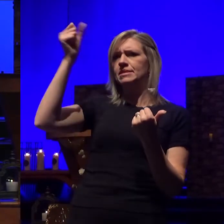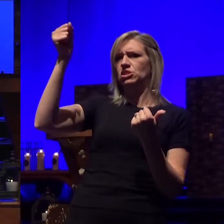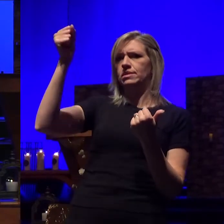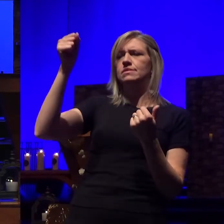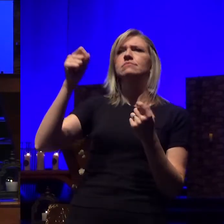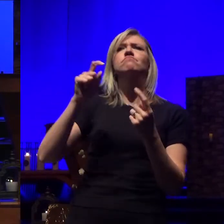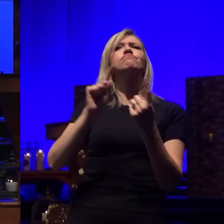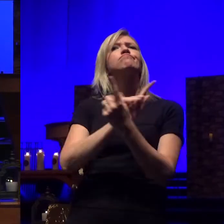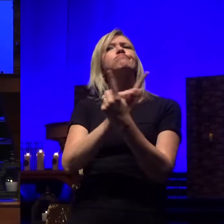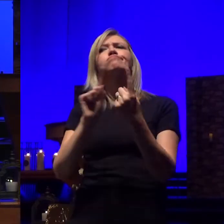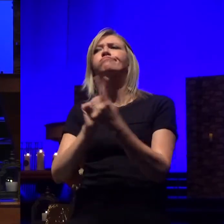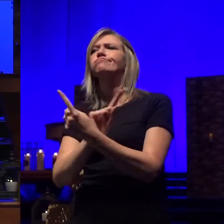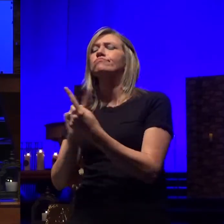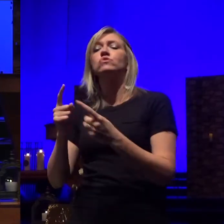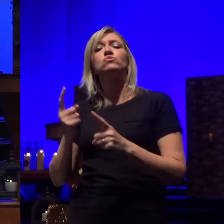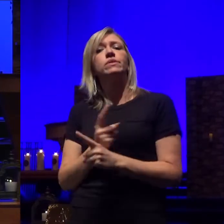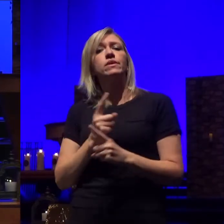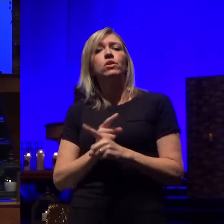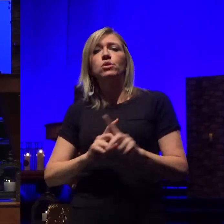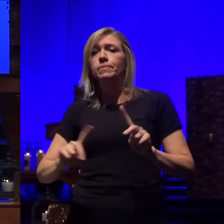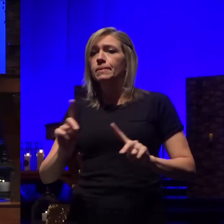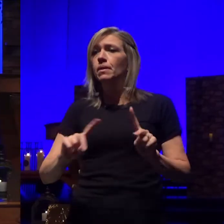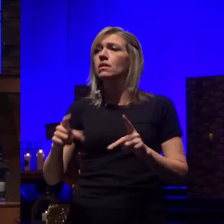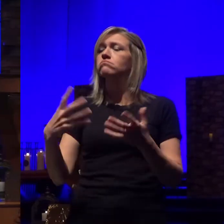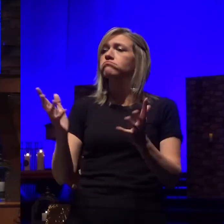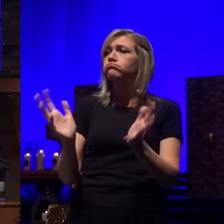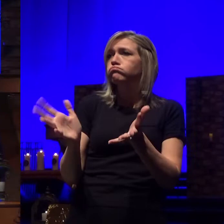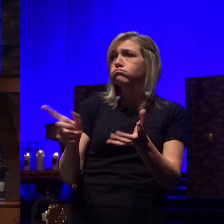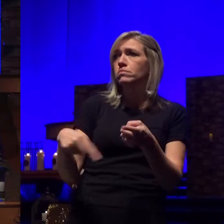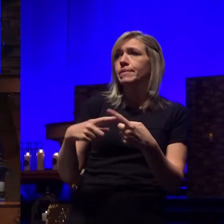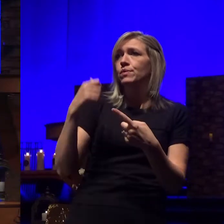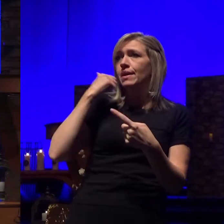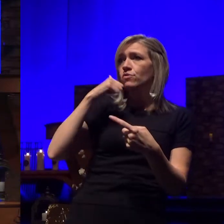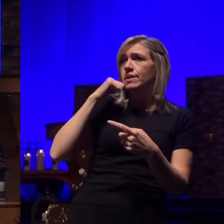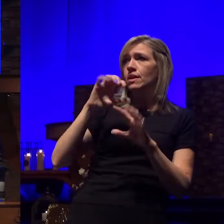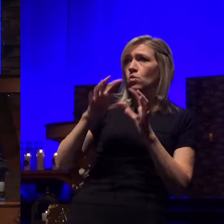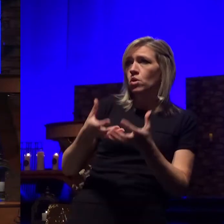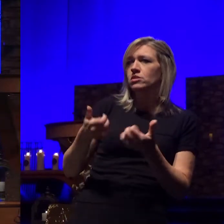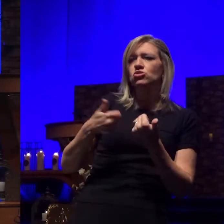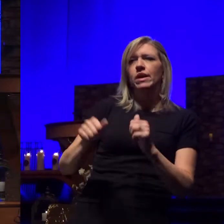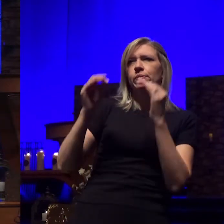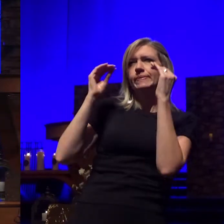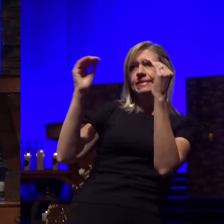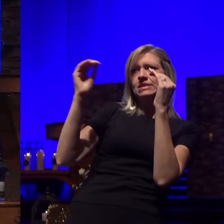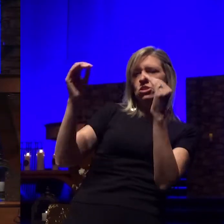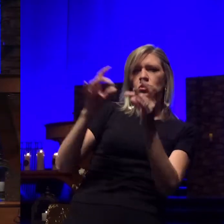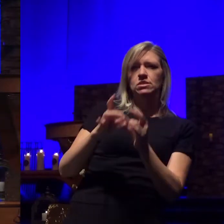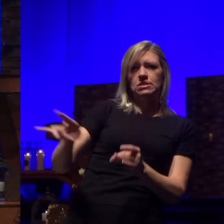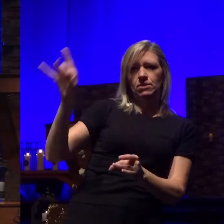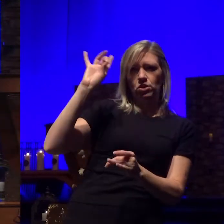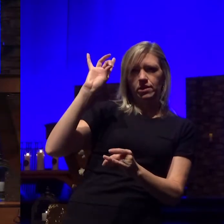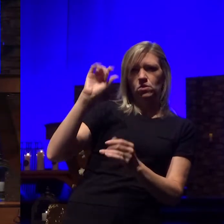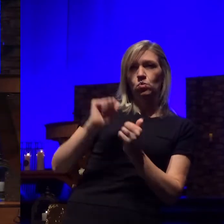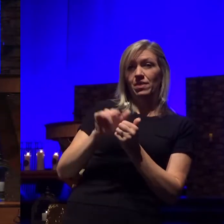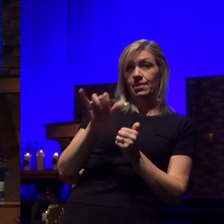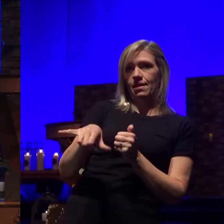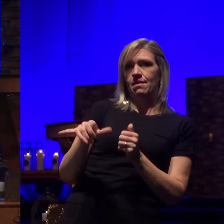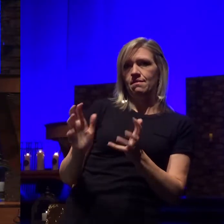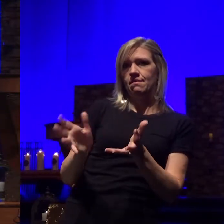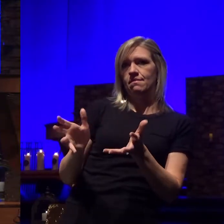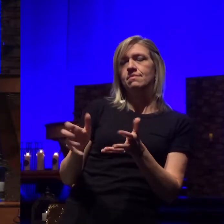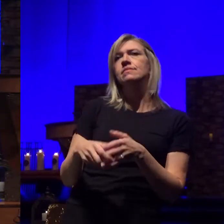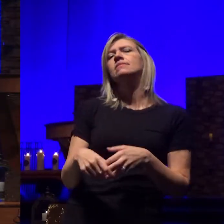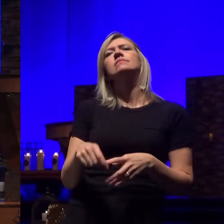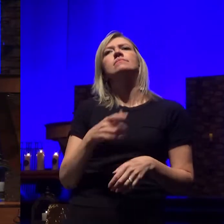would speak to regular people about the everyday world and try to teach the way of the Spirit through that. One of the ways that he would do that was